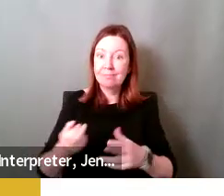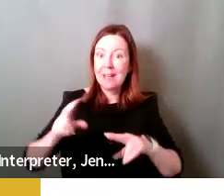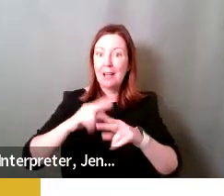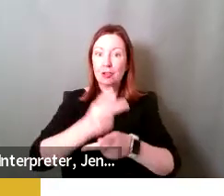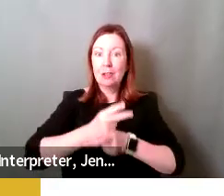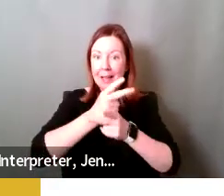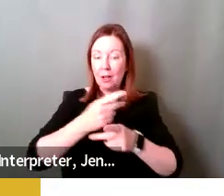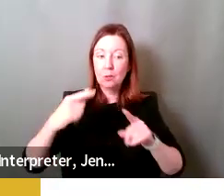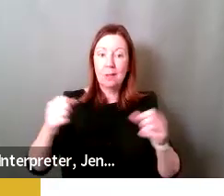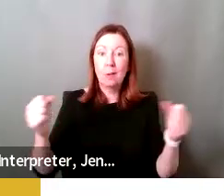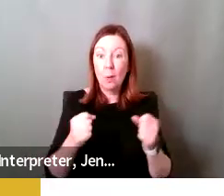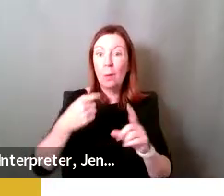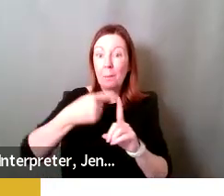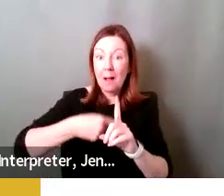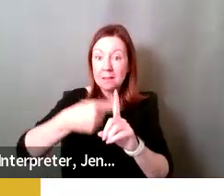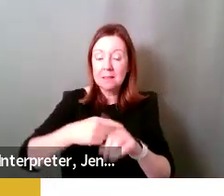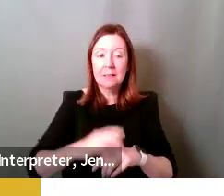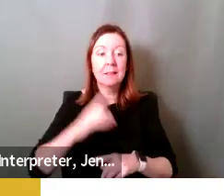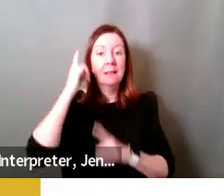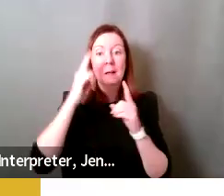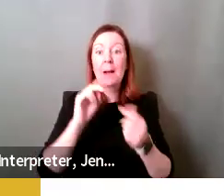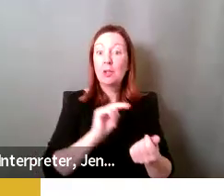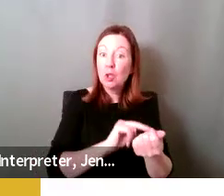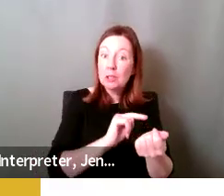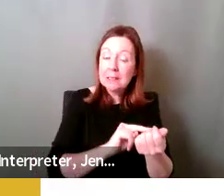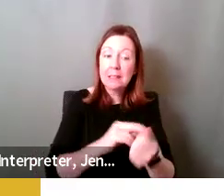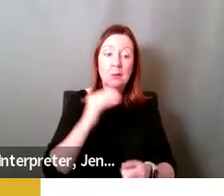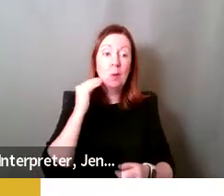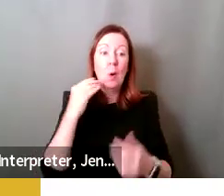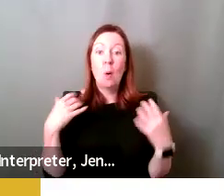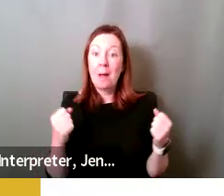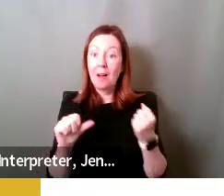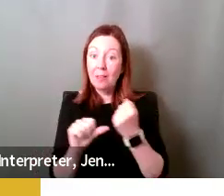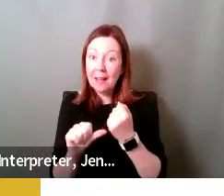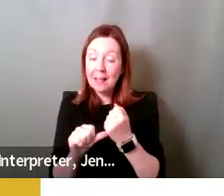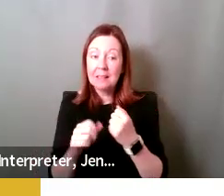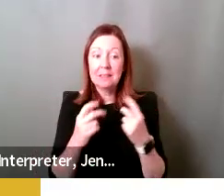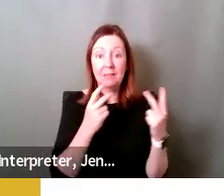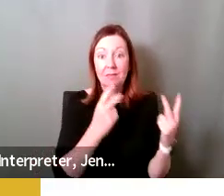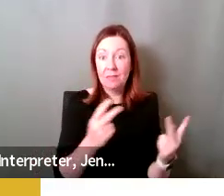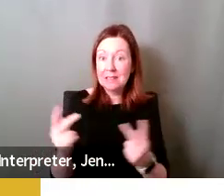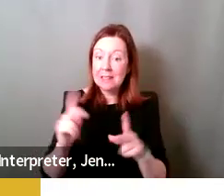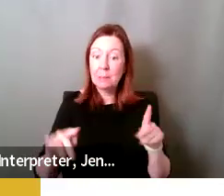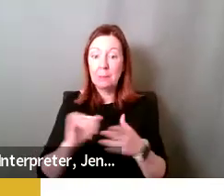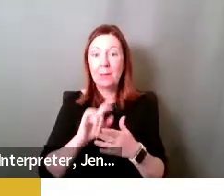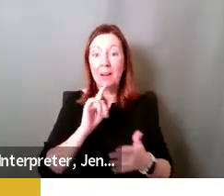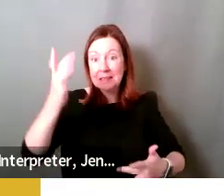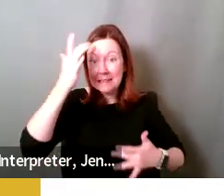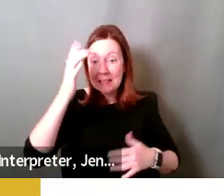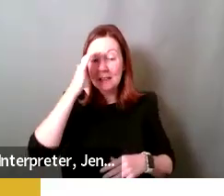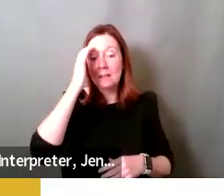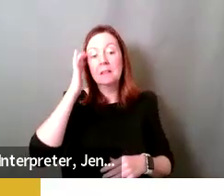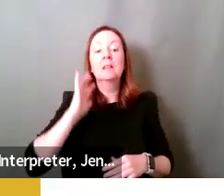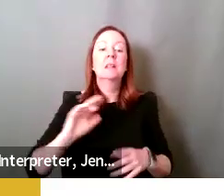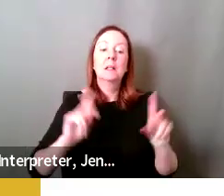the colder months. So, think about nurses or home health aides who are visiting people that might be sick, people